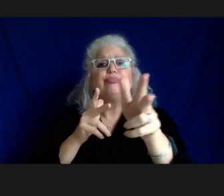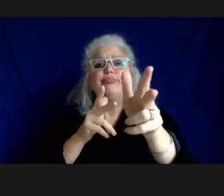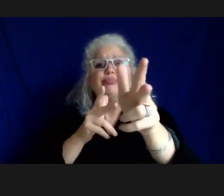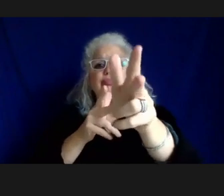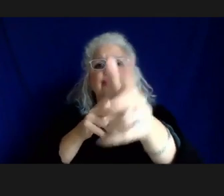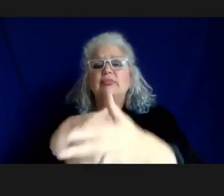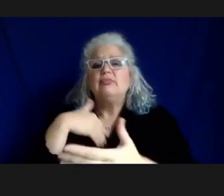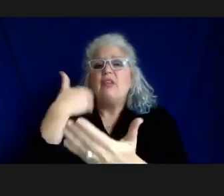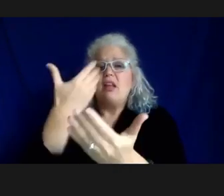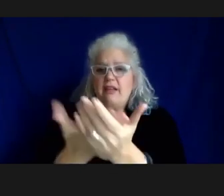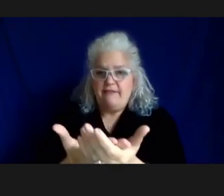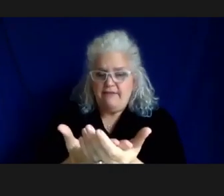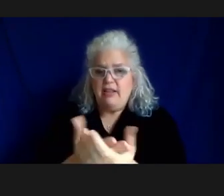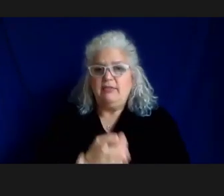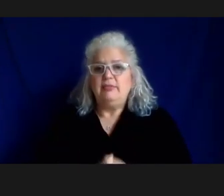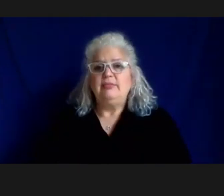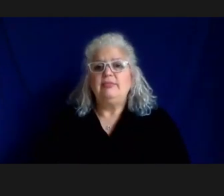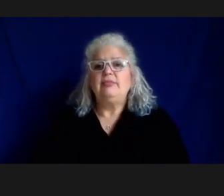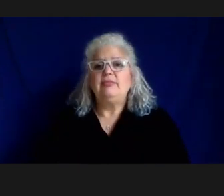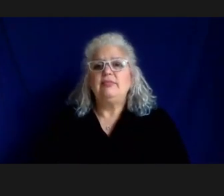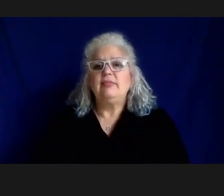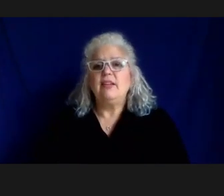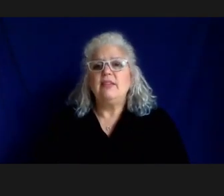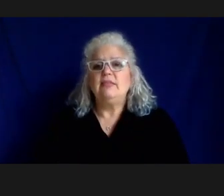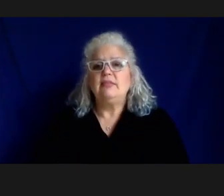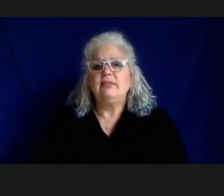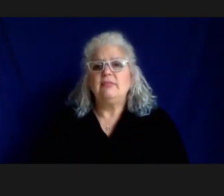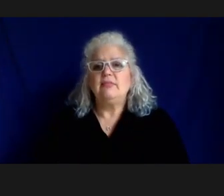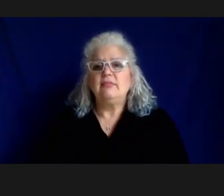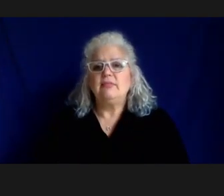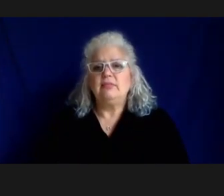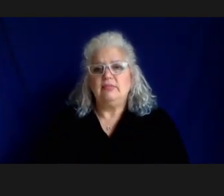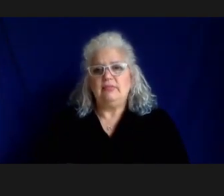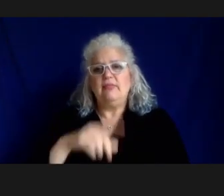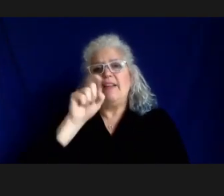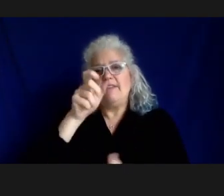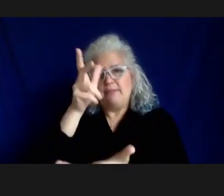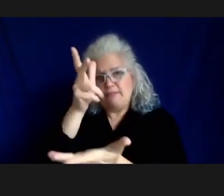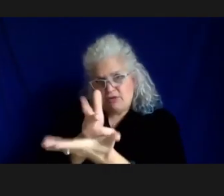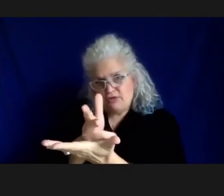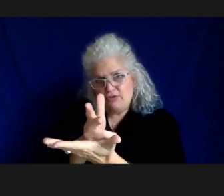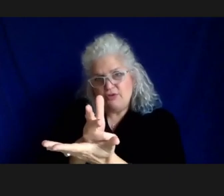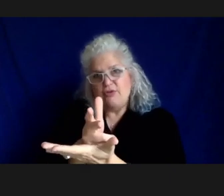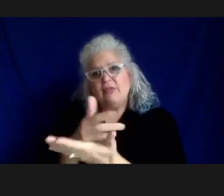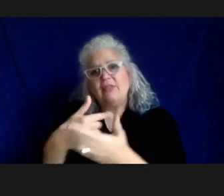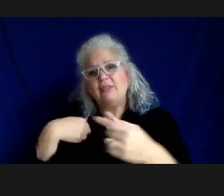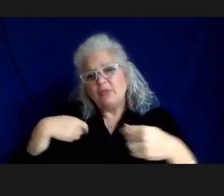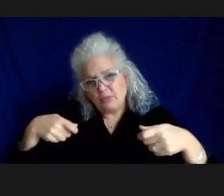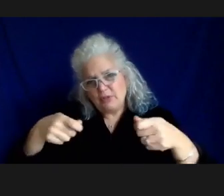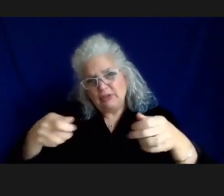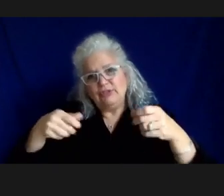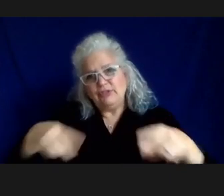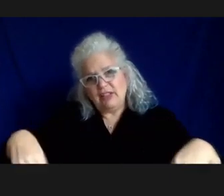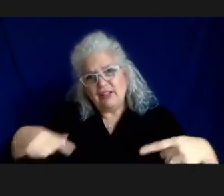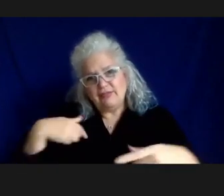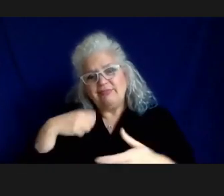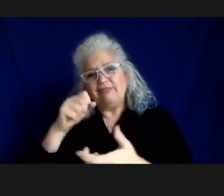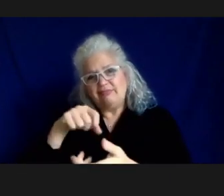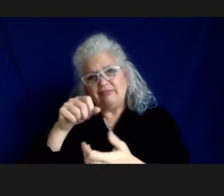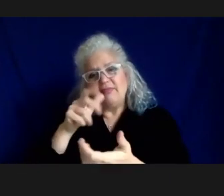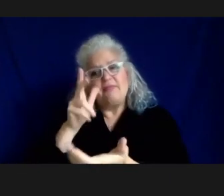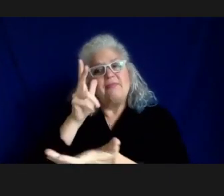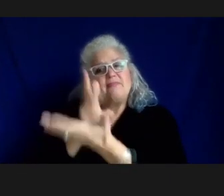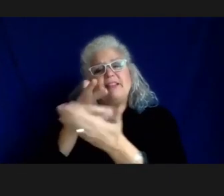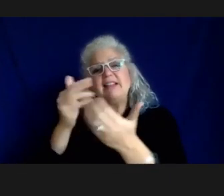building, to the parking area, of course, forget wheelchair parking. It was easy to find a parking space. And I said, oh